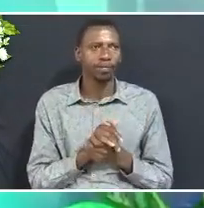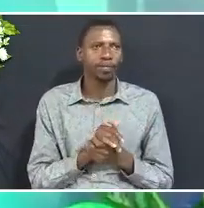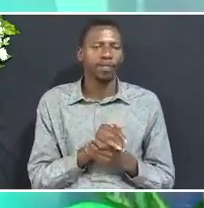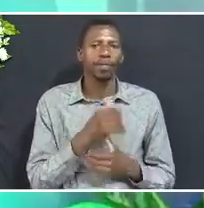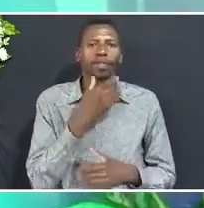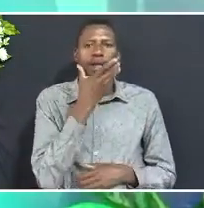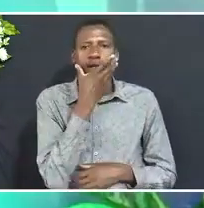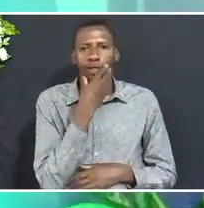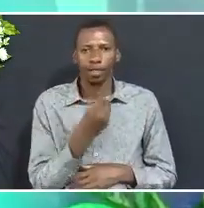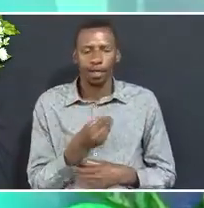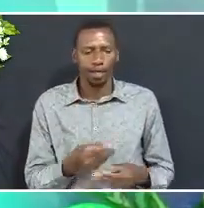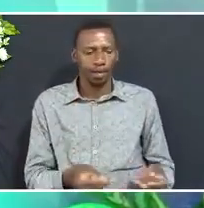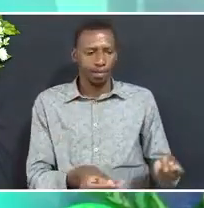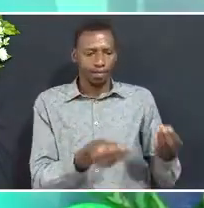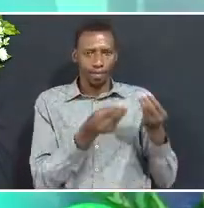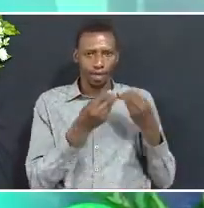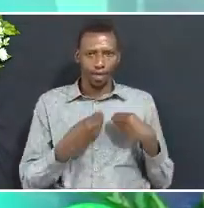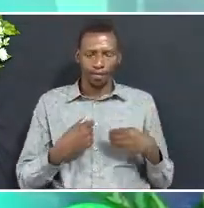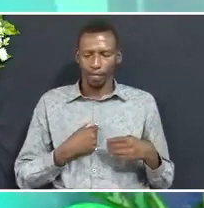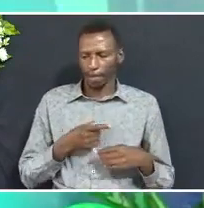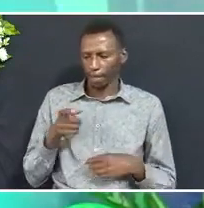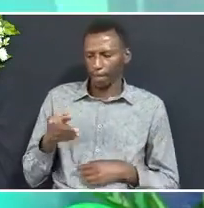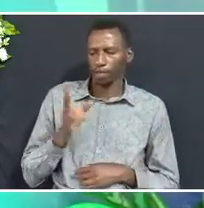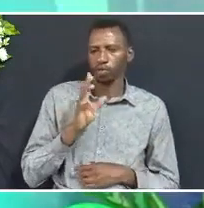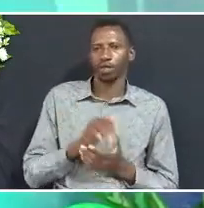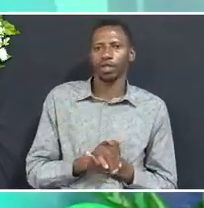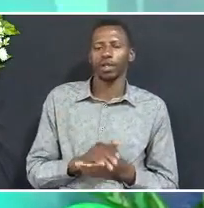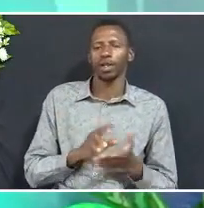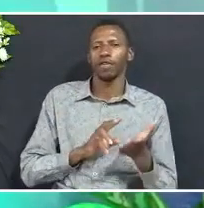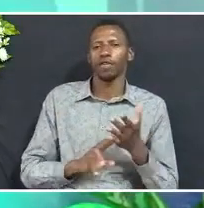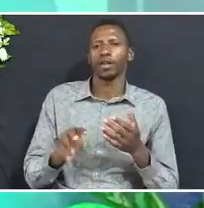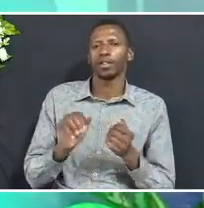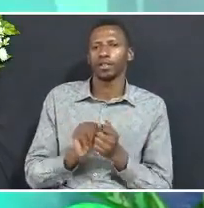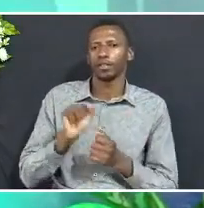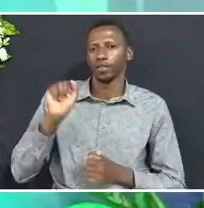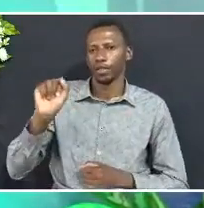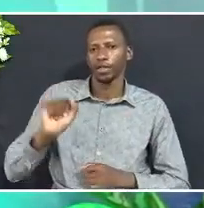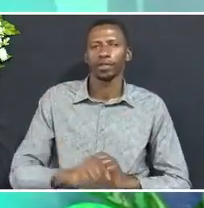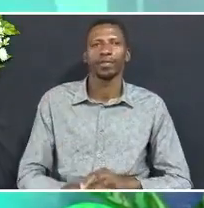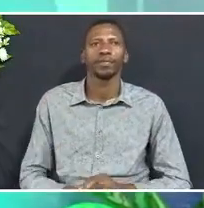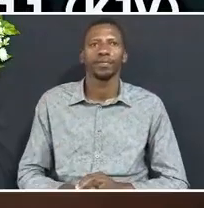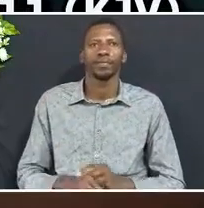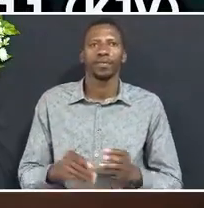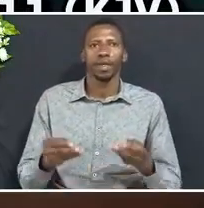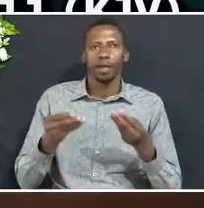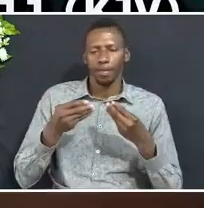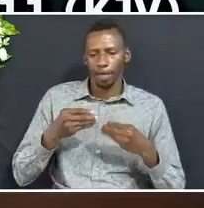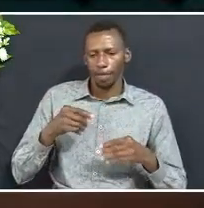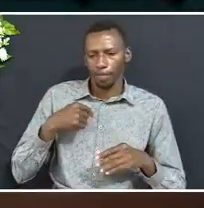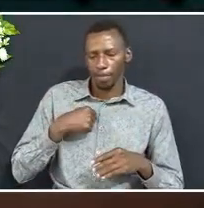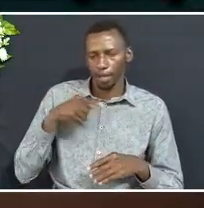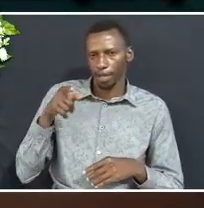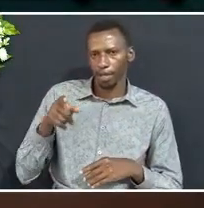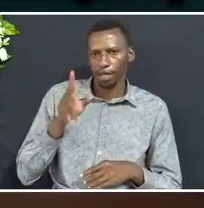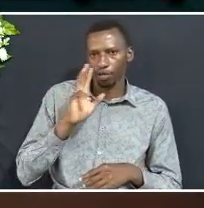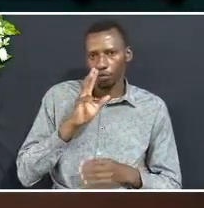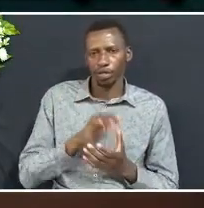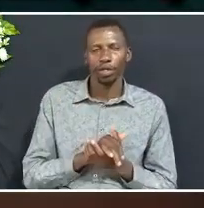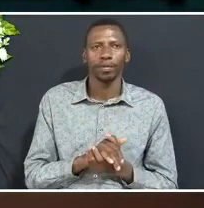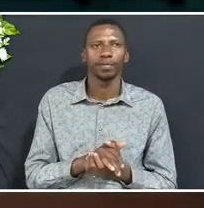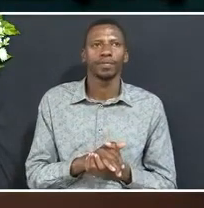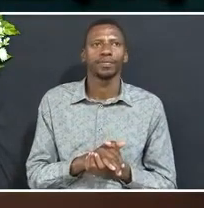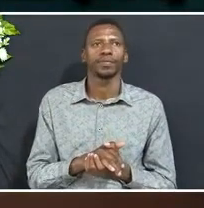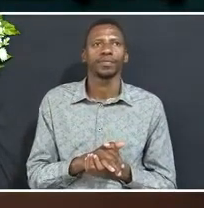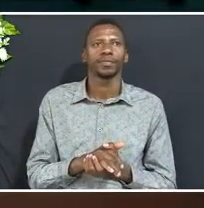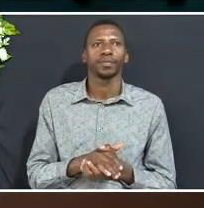give me this water. Verse 15. I want to read. What's the key verse? Give me this water. The woman said to